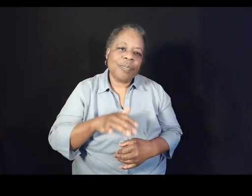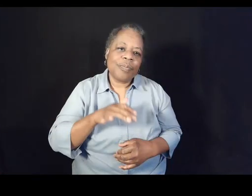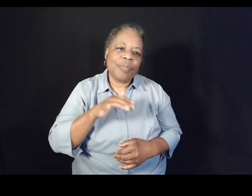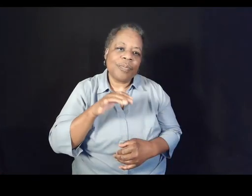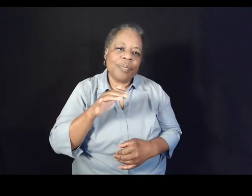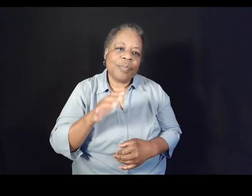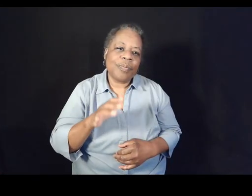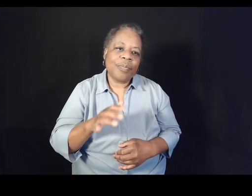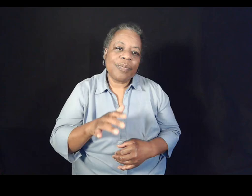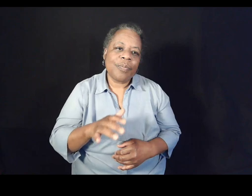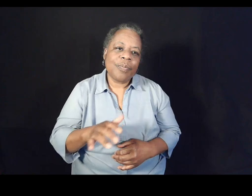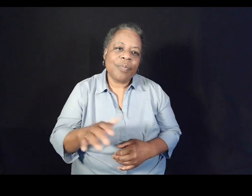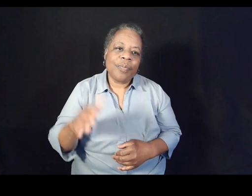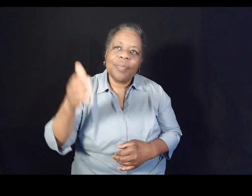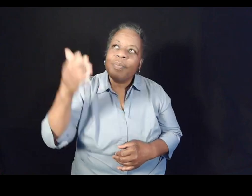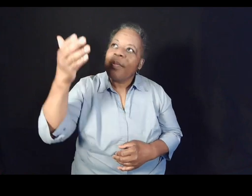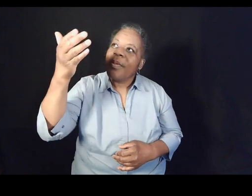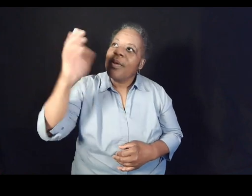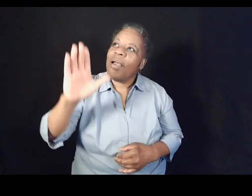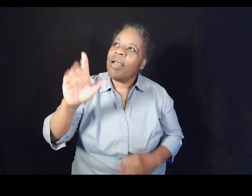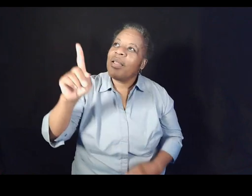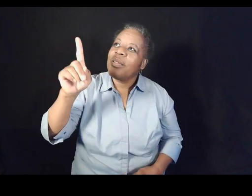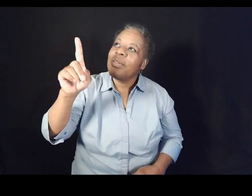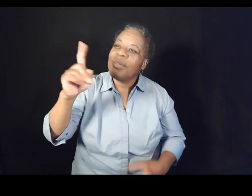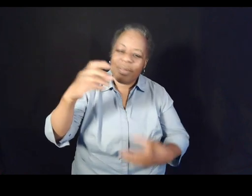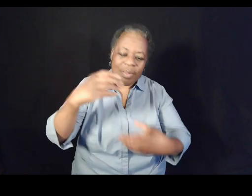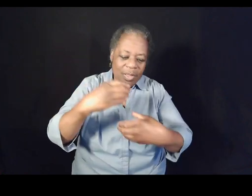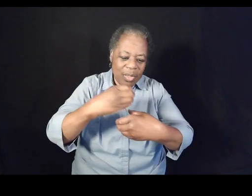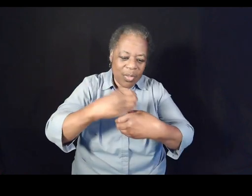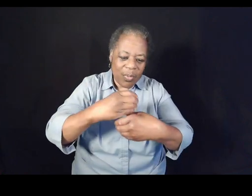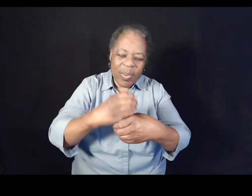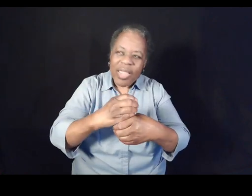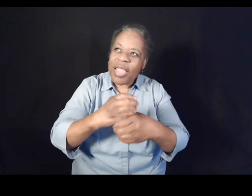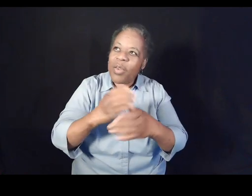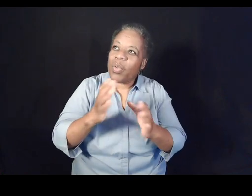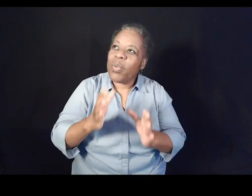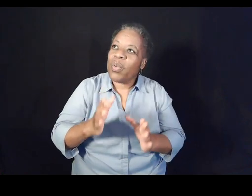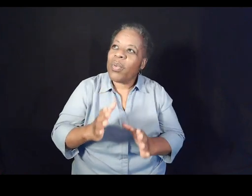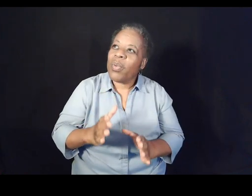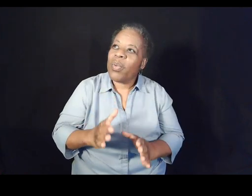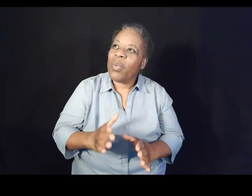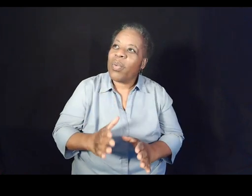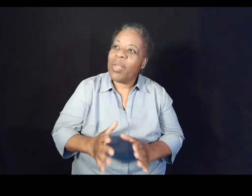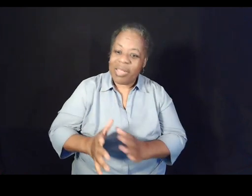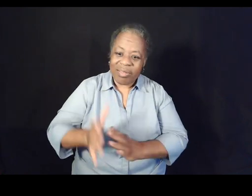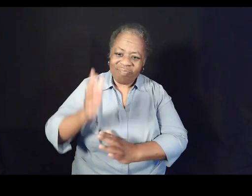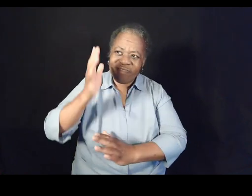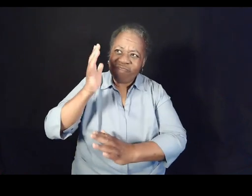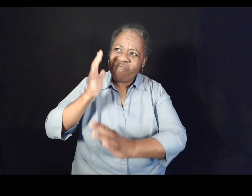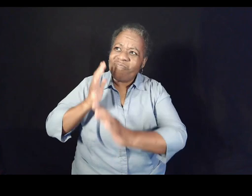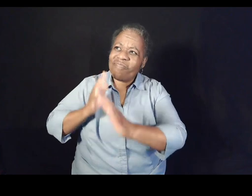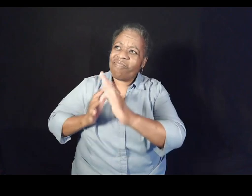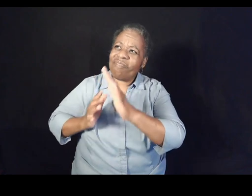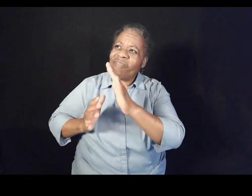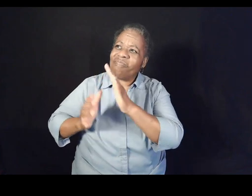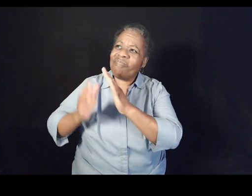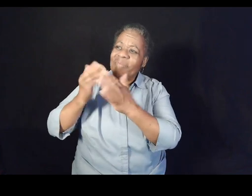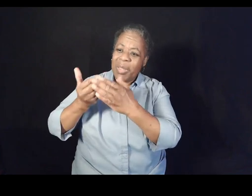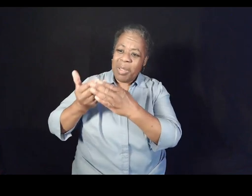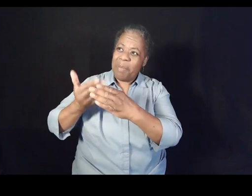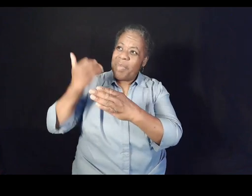God of creation, there at the start, before the beginning